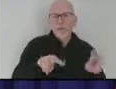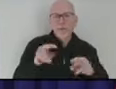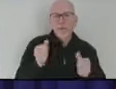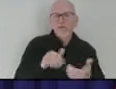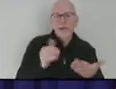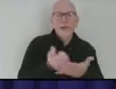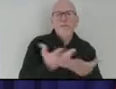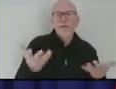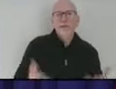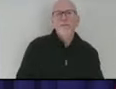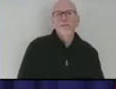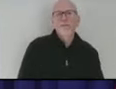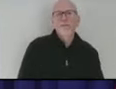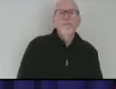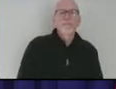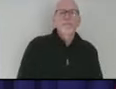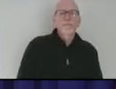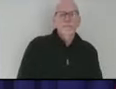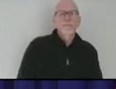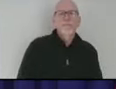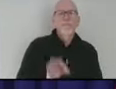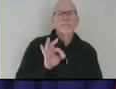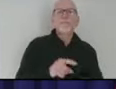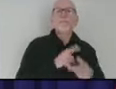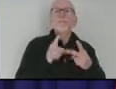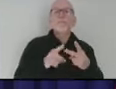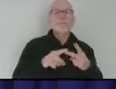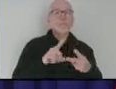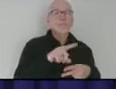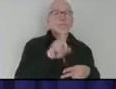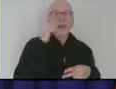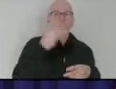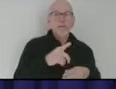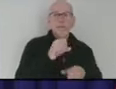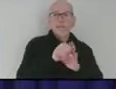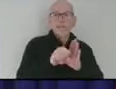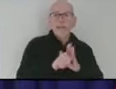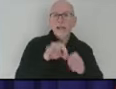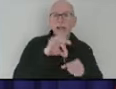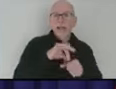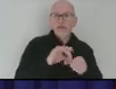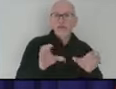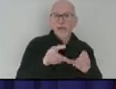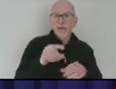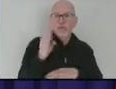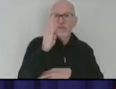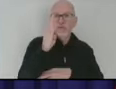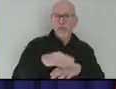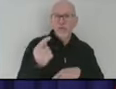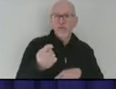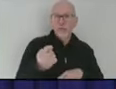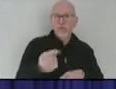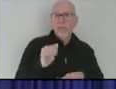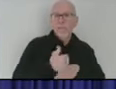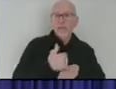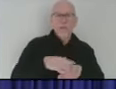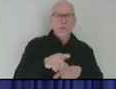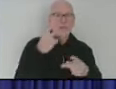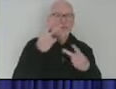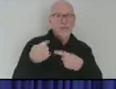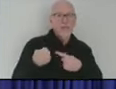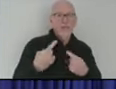now. Okay, great. And then, Governor, the state's election certification deadline is noon on Tuesday. Based on what you've seen thus